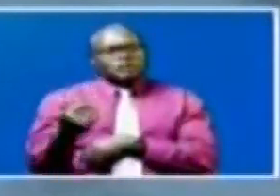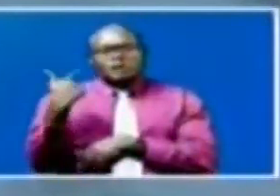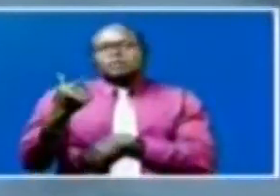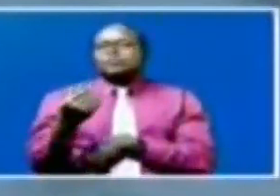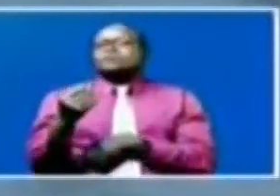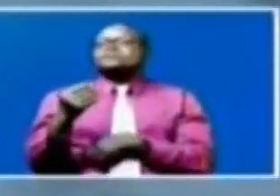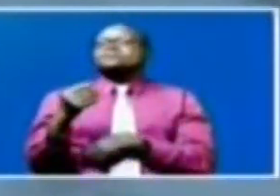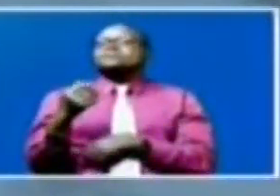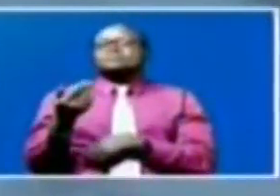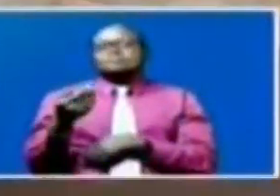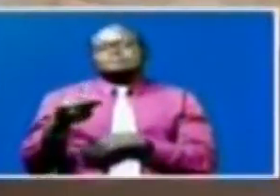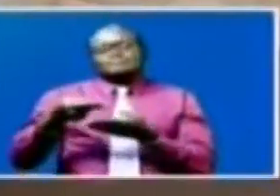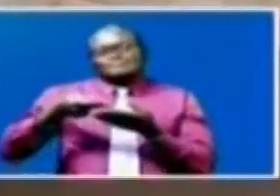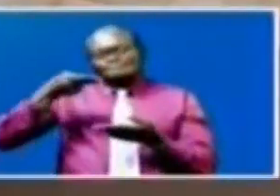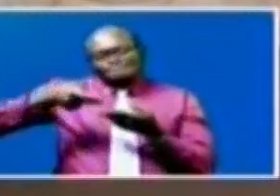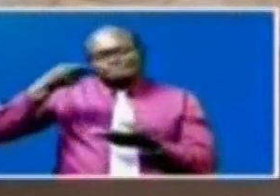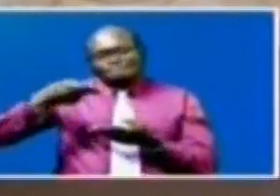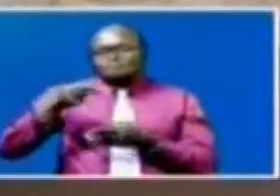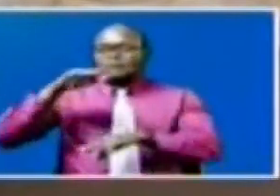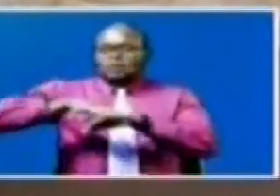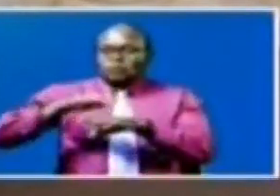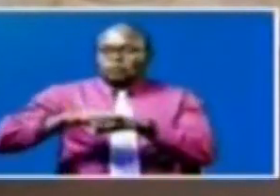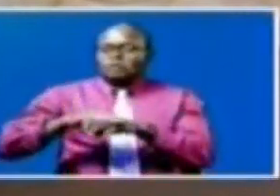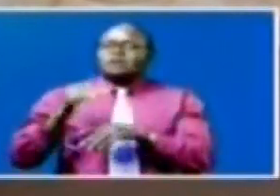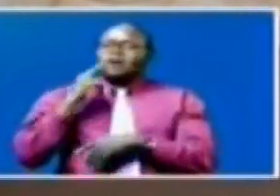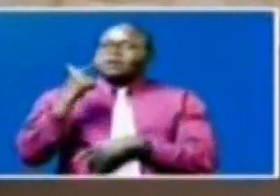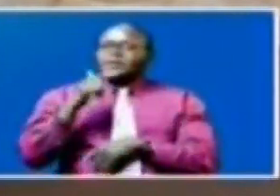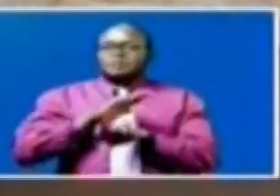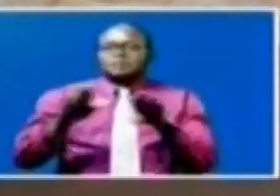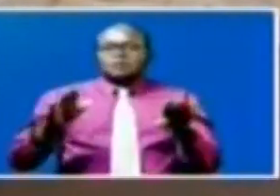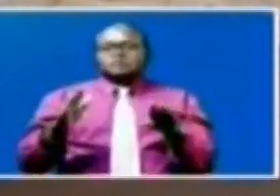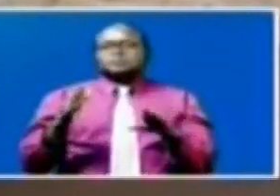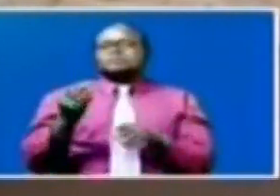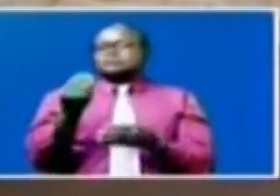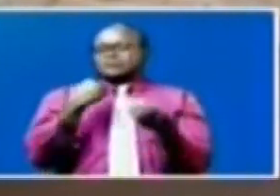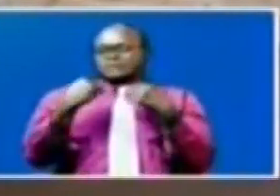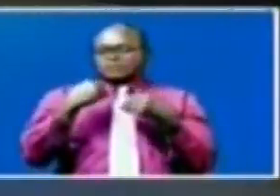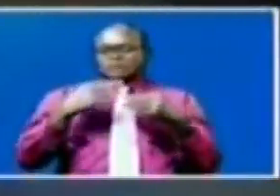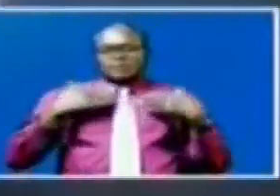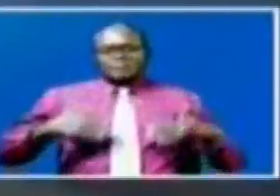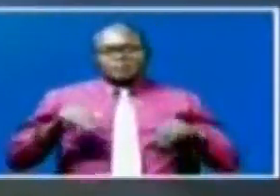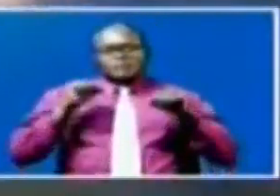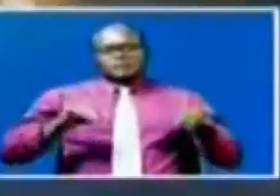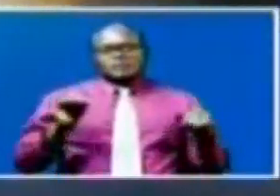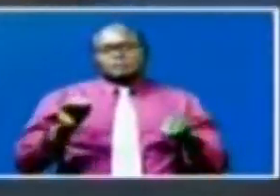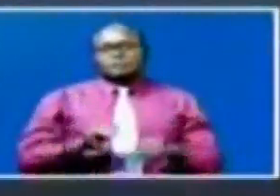to chew on toothpaste. Fluoride is good on the teeth, not in the body system.